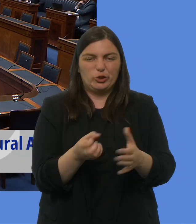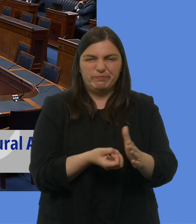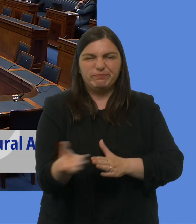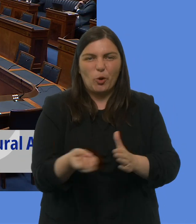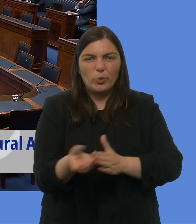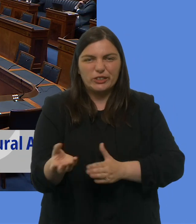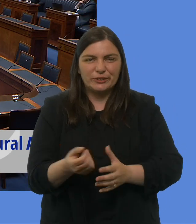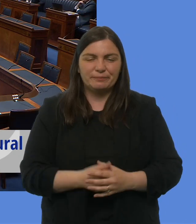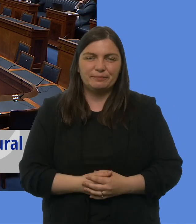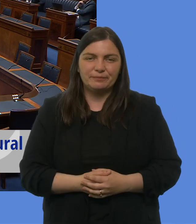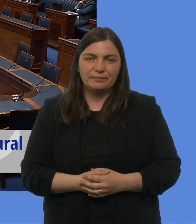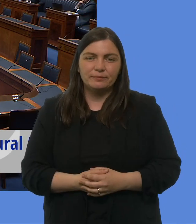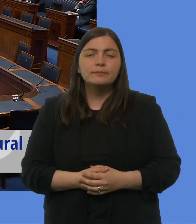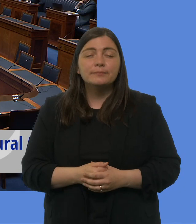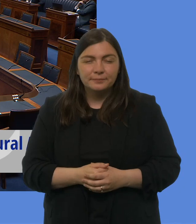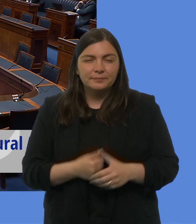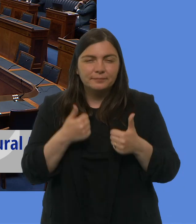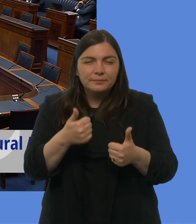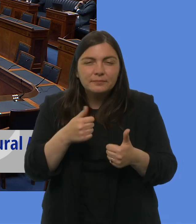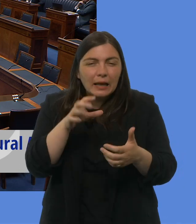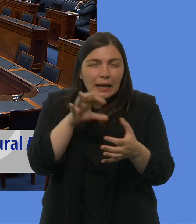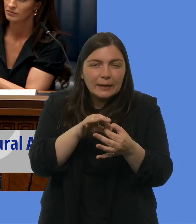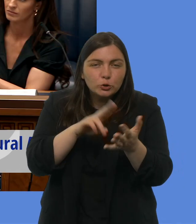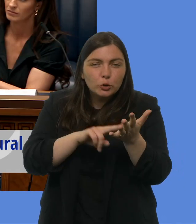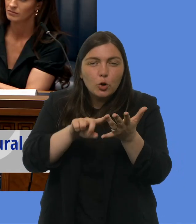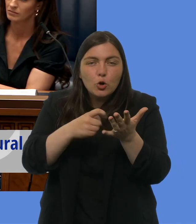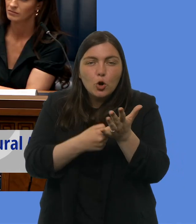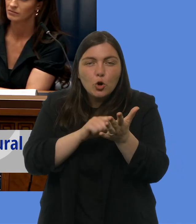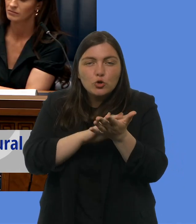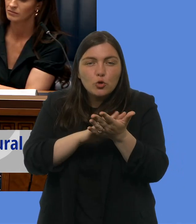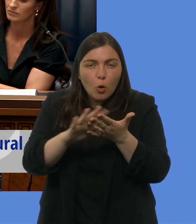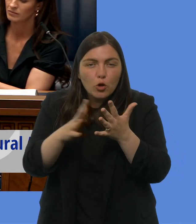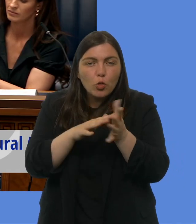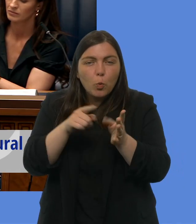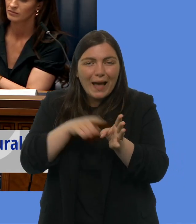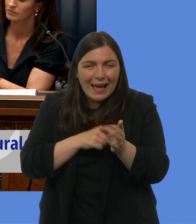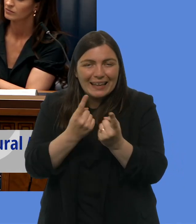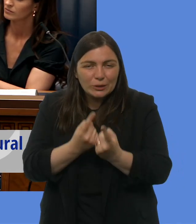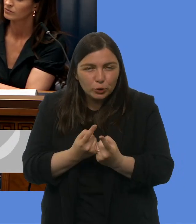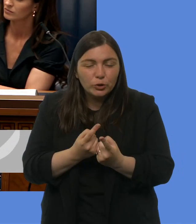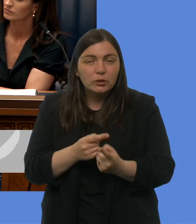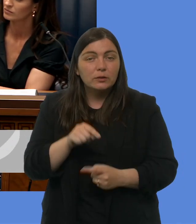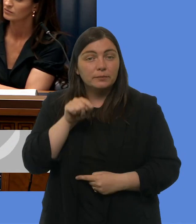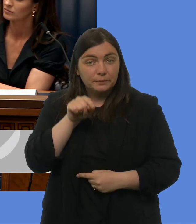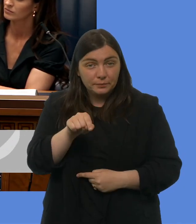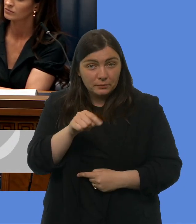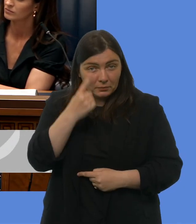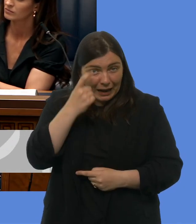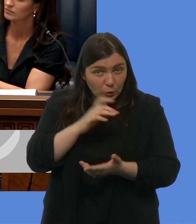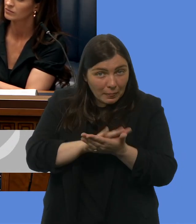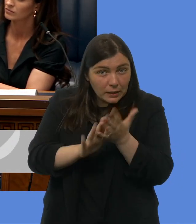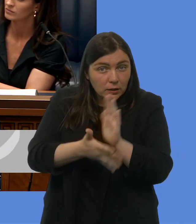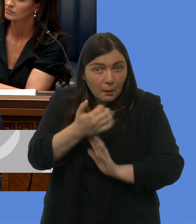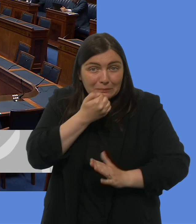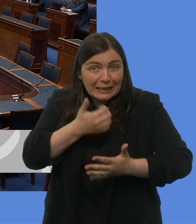Margaret, in relation to the Northway issue, Killeshall, previously known as Northway, now Sawgrass Substrates, can you update on